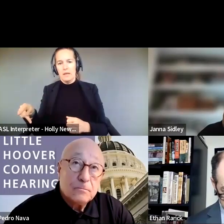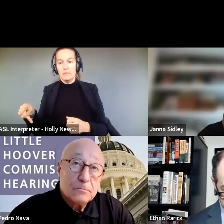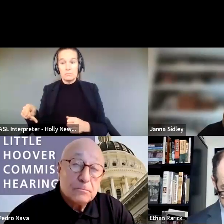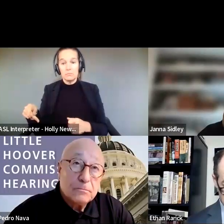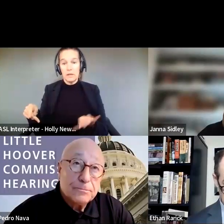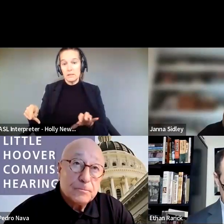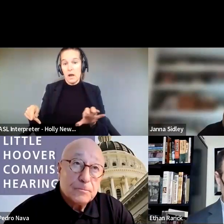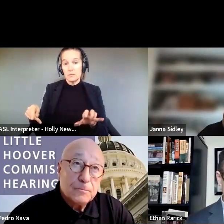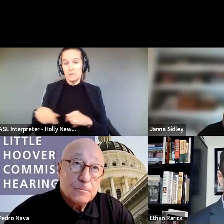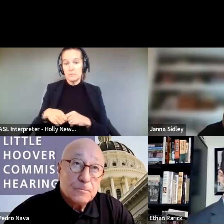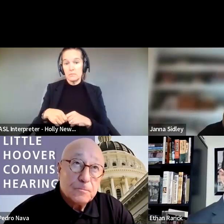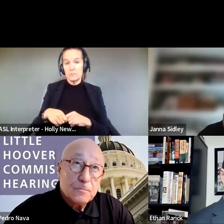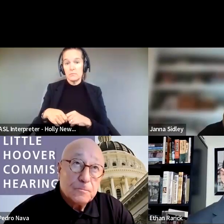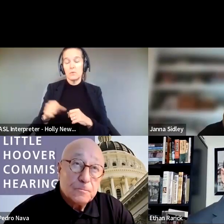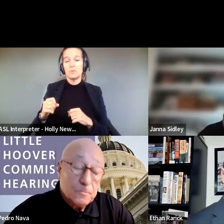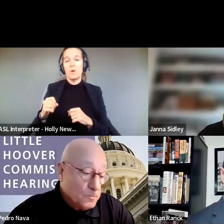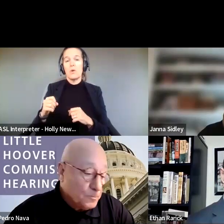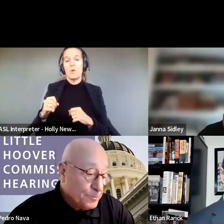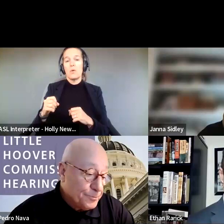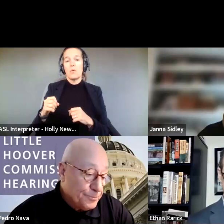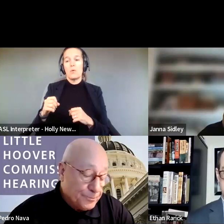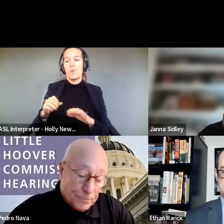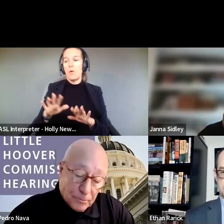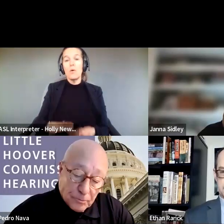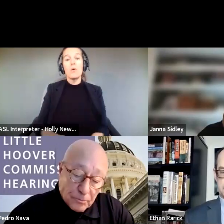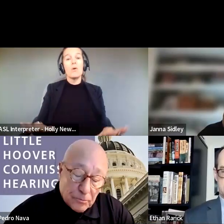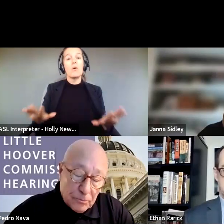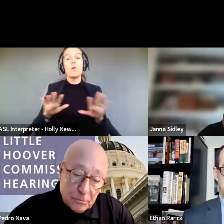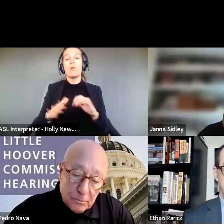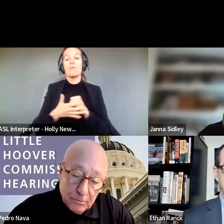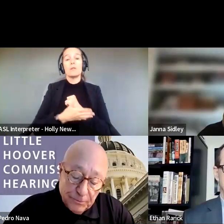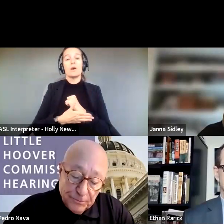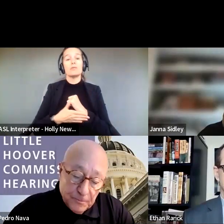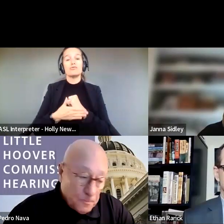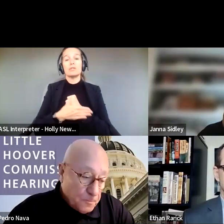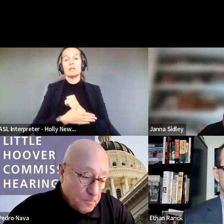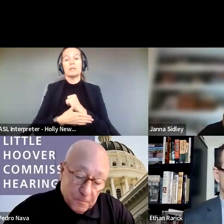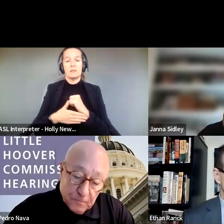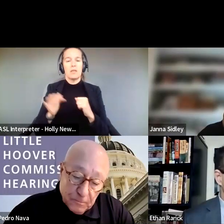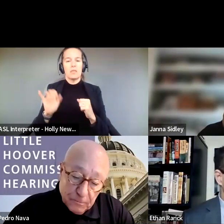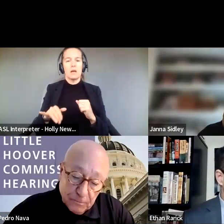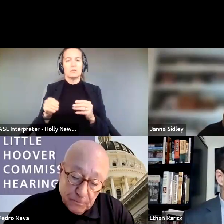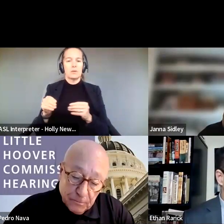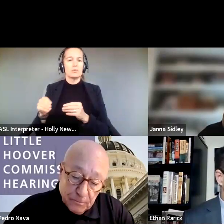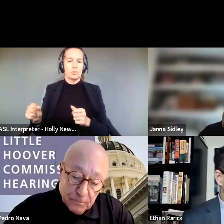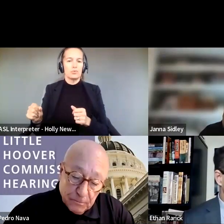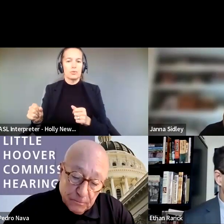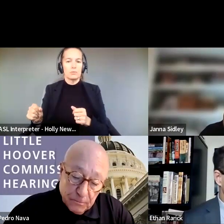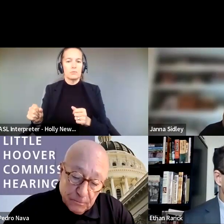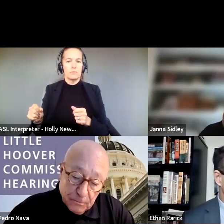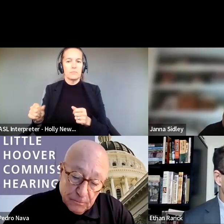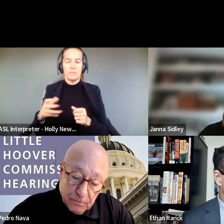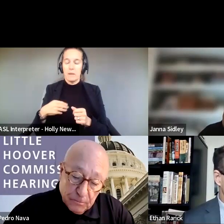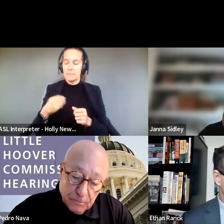So this is throughout the country, this has been a solution. And I'm telling you,